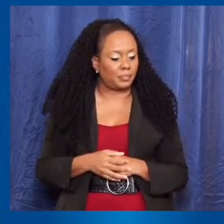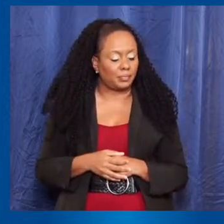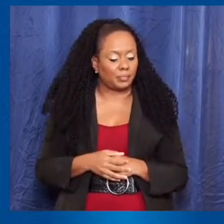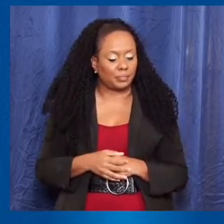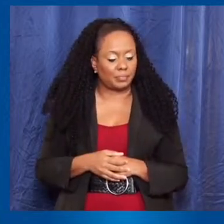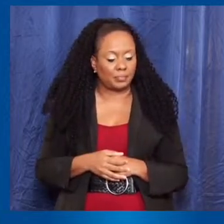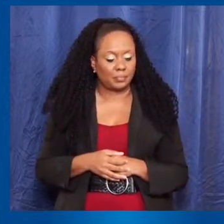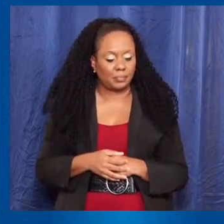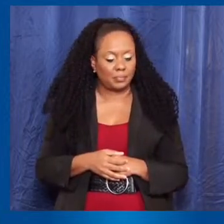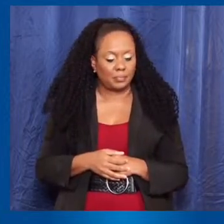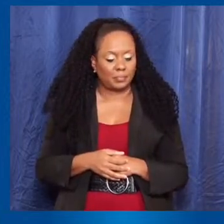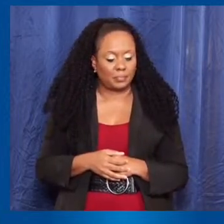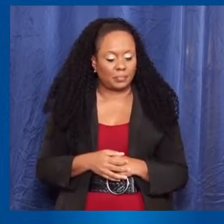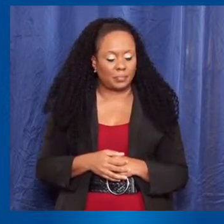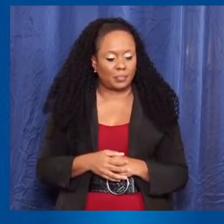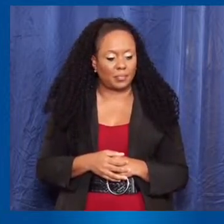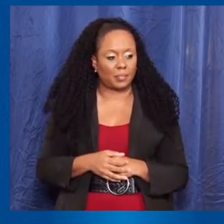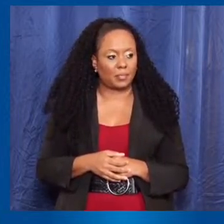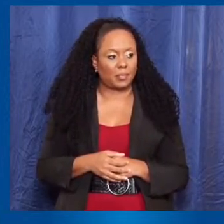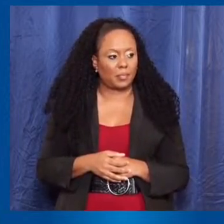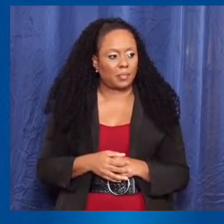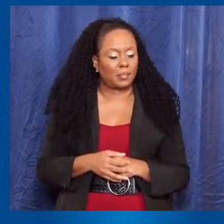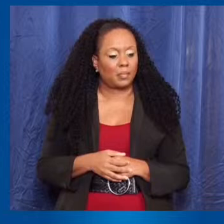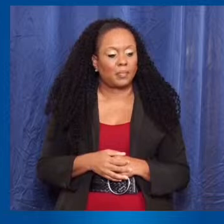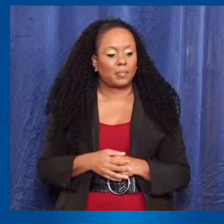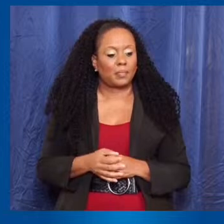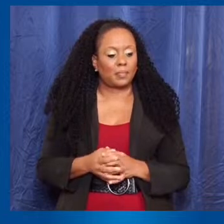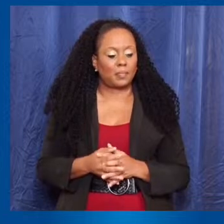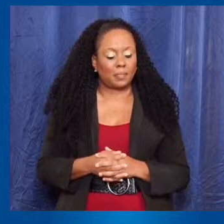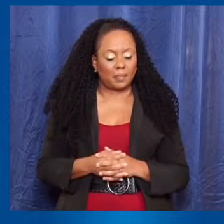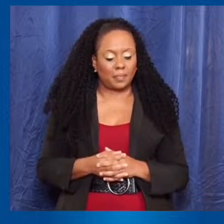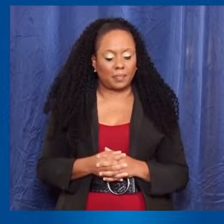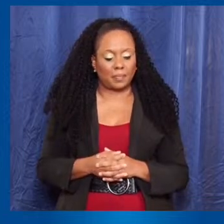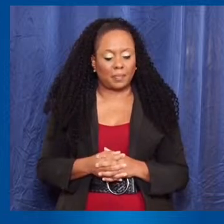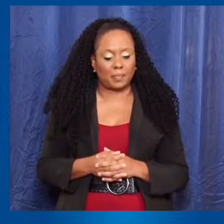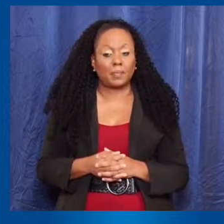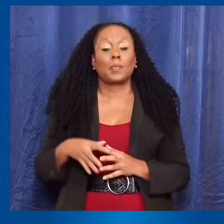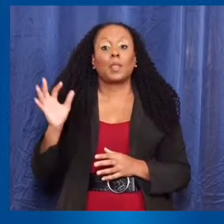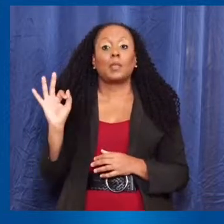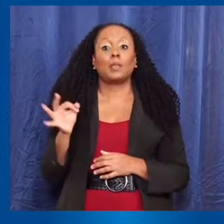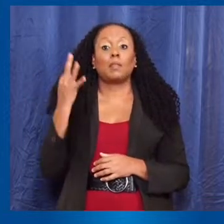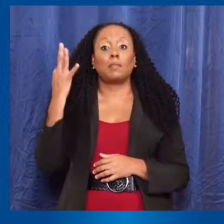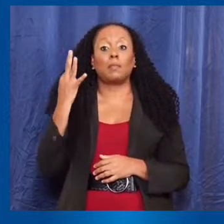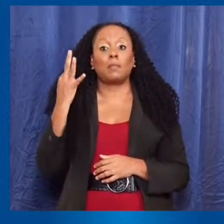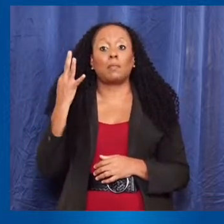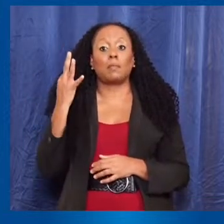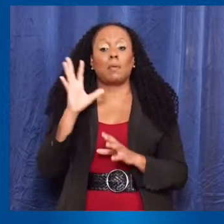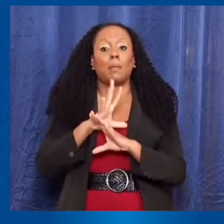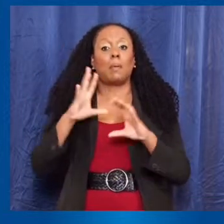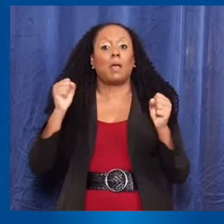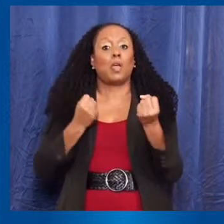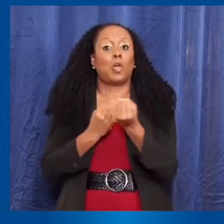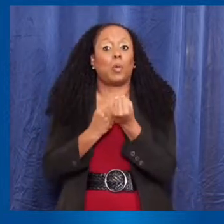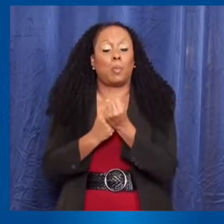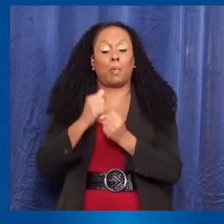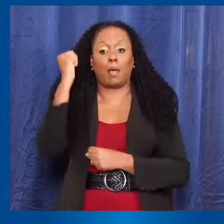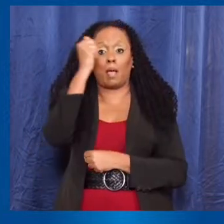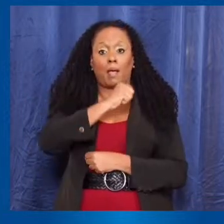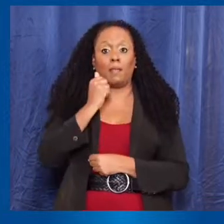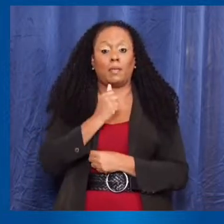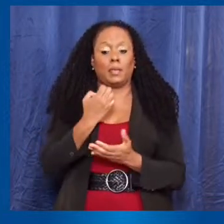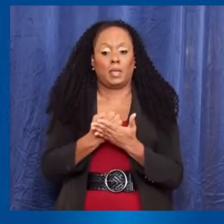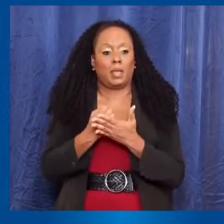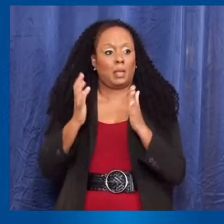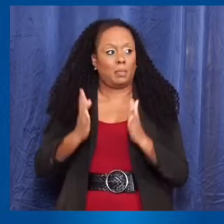pandemic, President Macron hosted a summit in Paris to support African economies for their